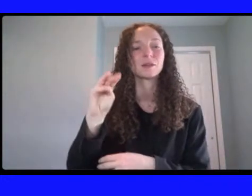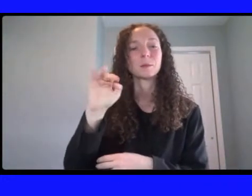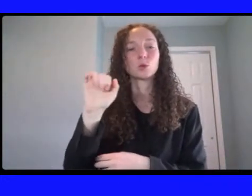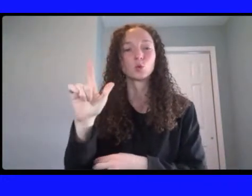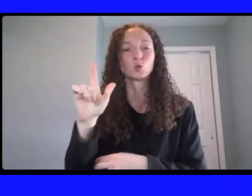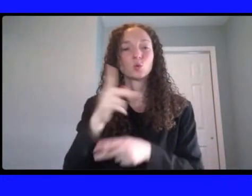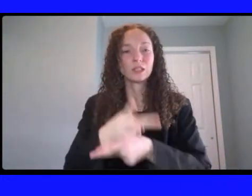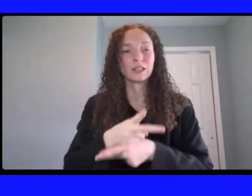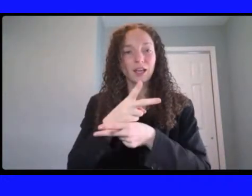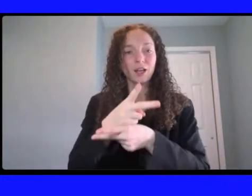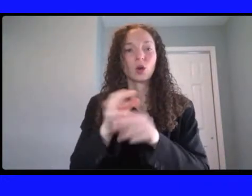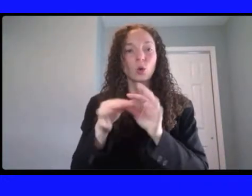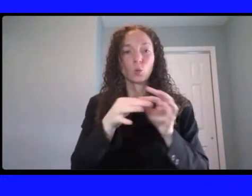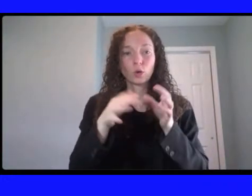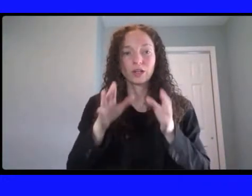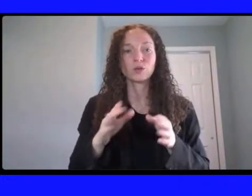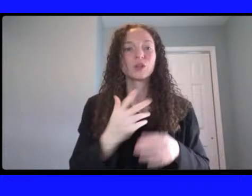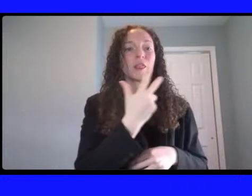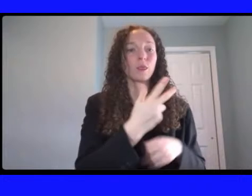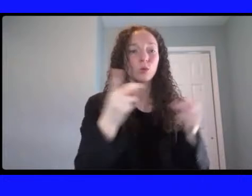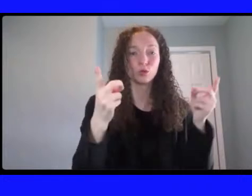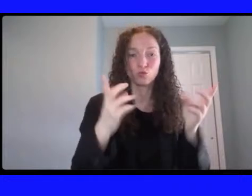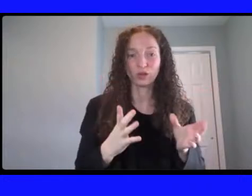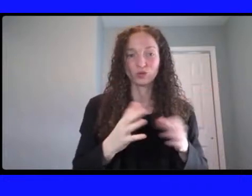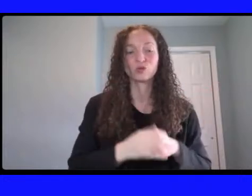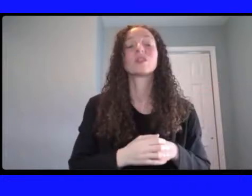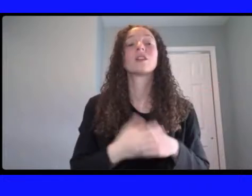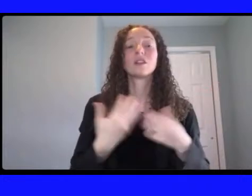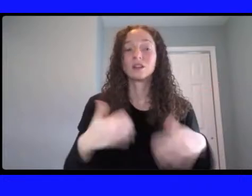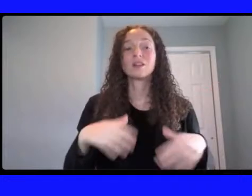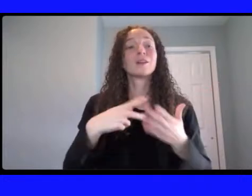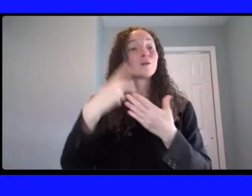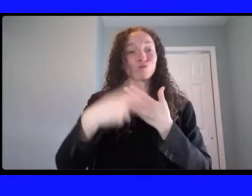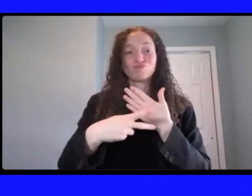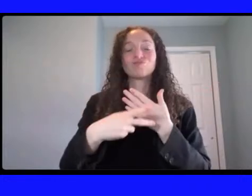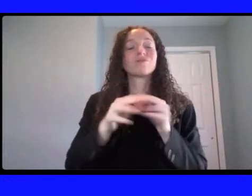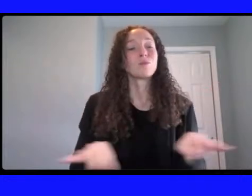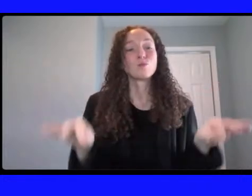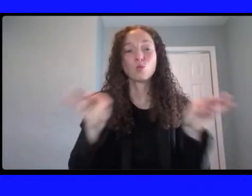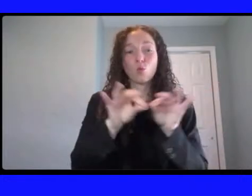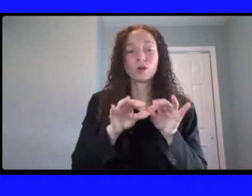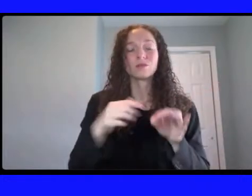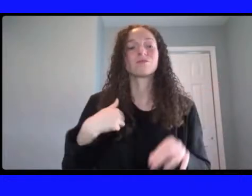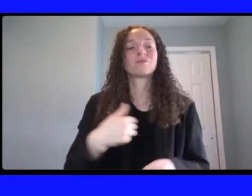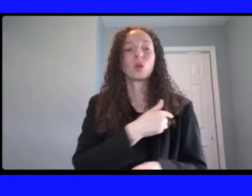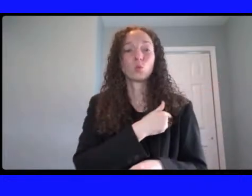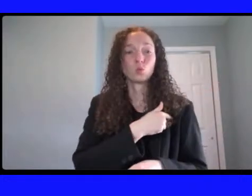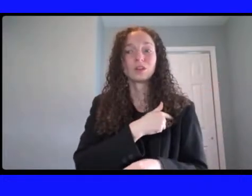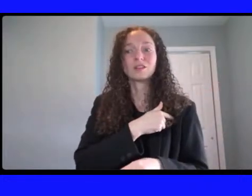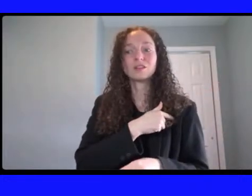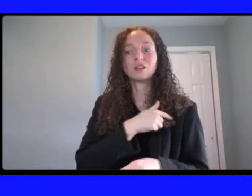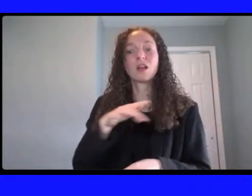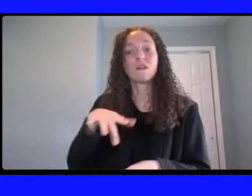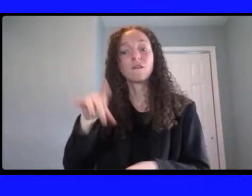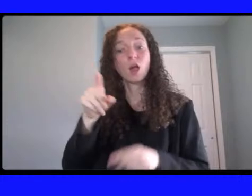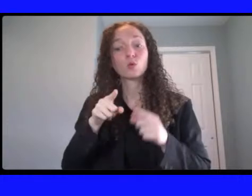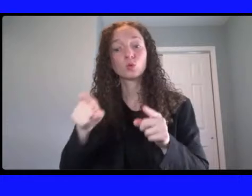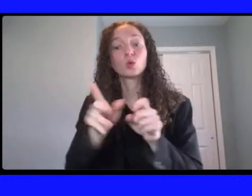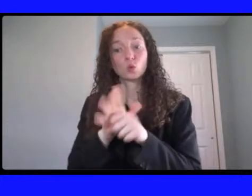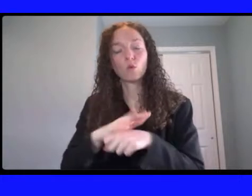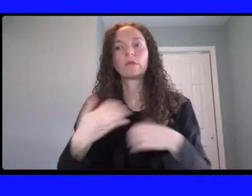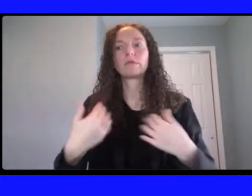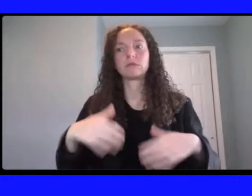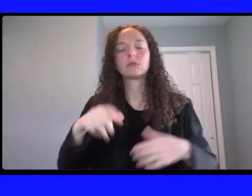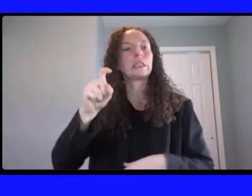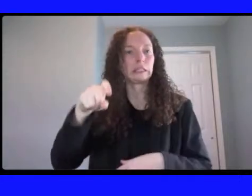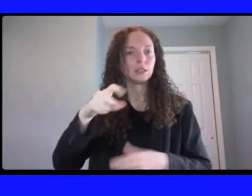it's okay, you can go to the next one, 10 out of our 11 maternity hospitals. It was active in all 11. We had someone leave, so we're also recruiting for